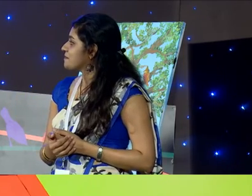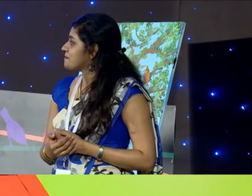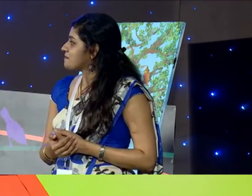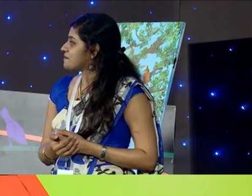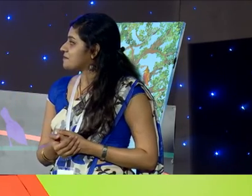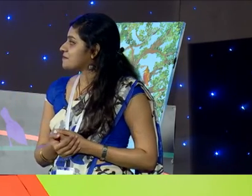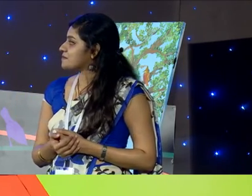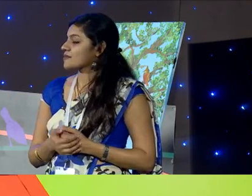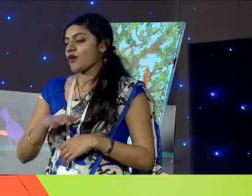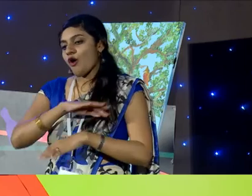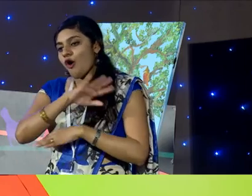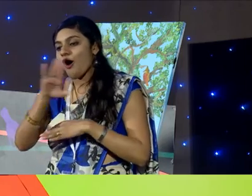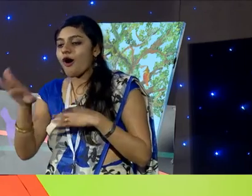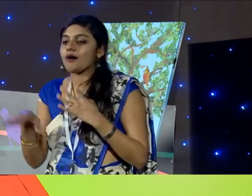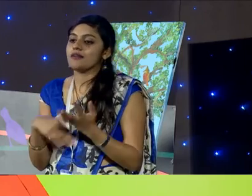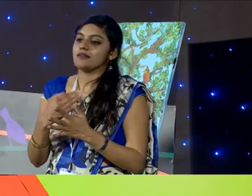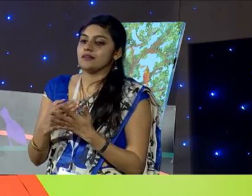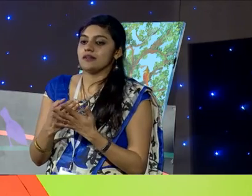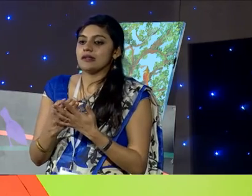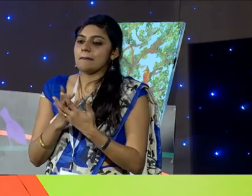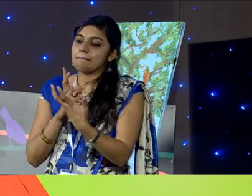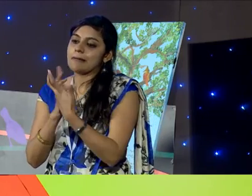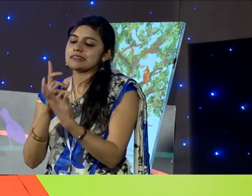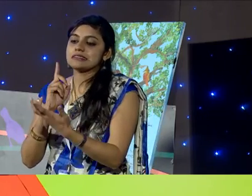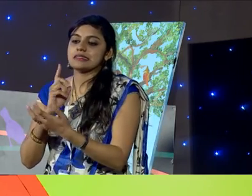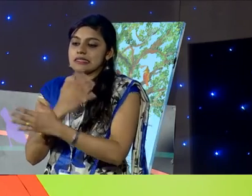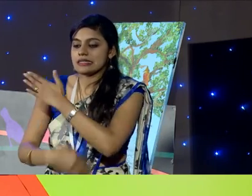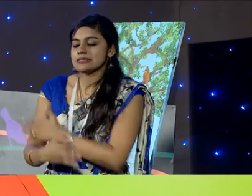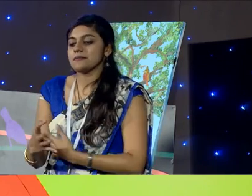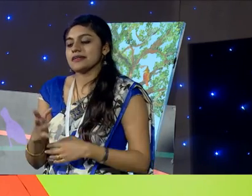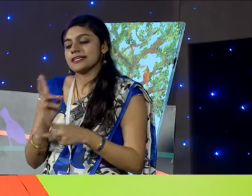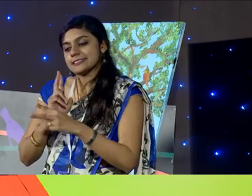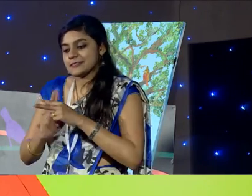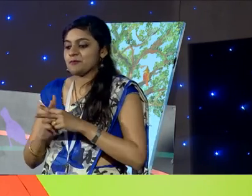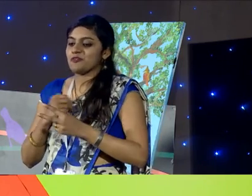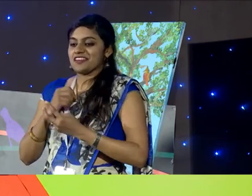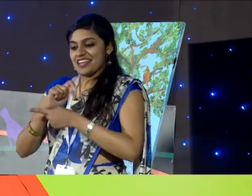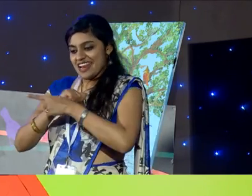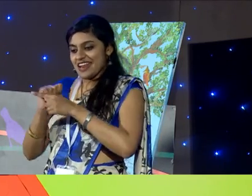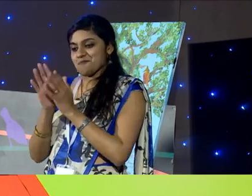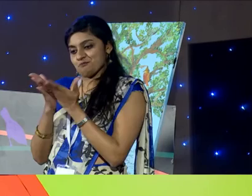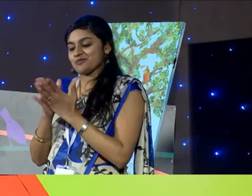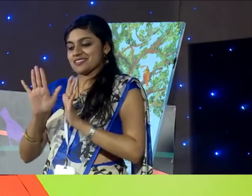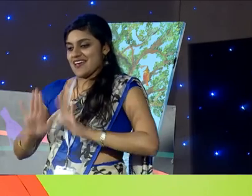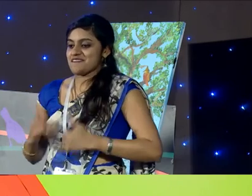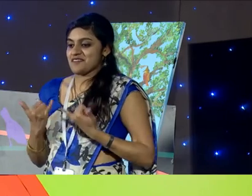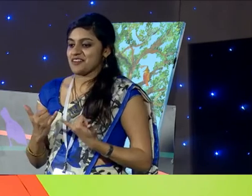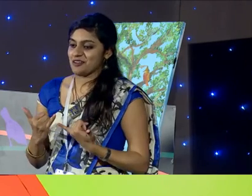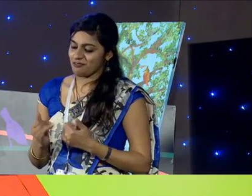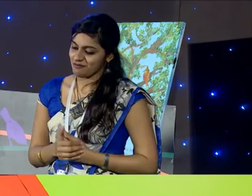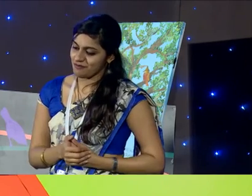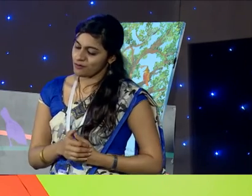the entire spectrum again of training, where we have ensured that in all possible ways,